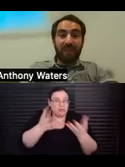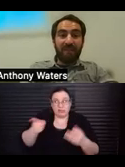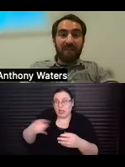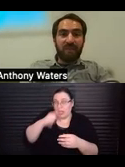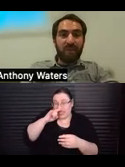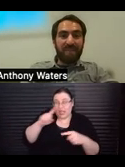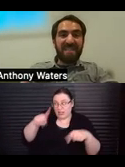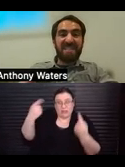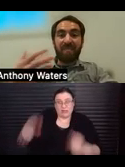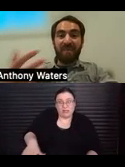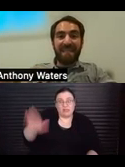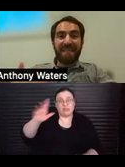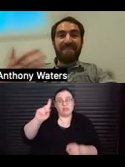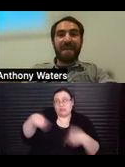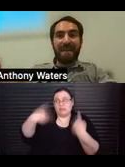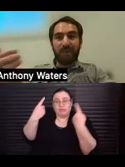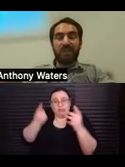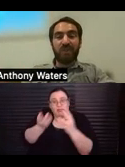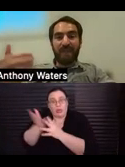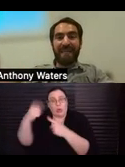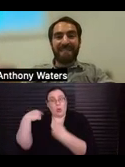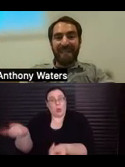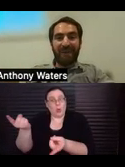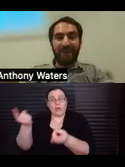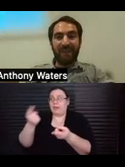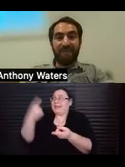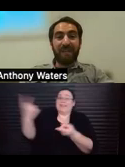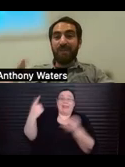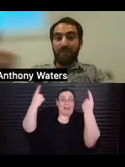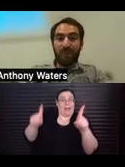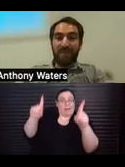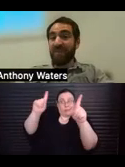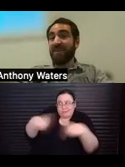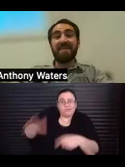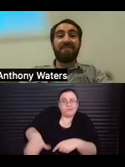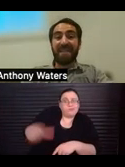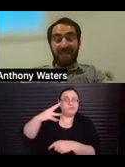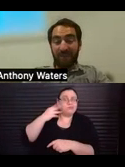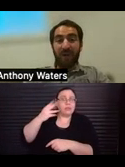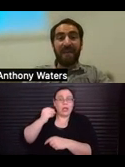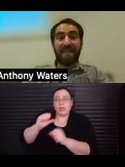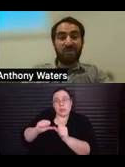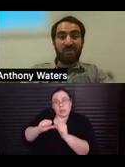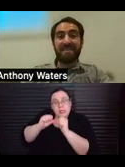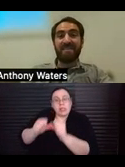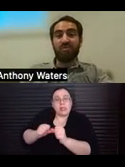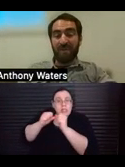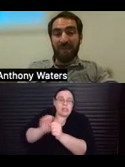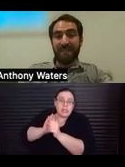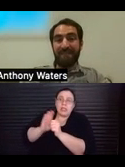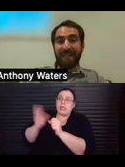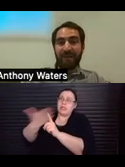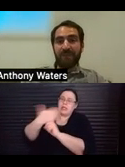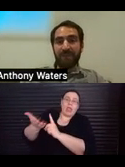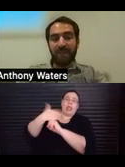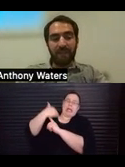this point. So there's been something that they've been able to do that has allowed them to persevere in the face of all that stress and trauma